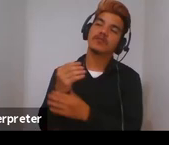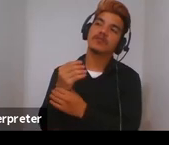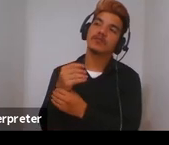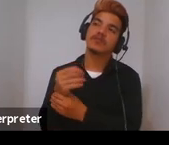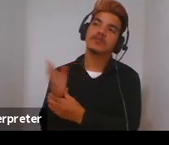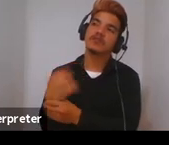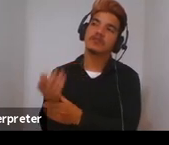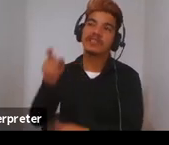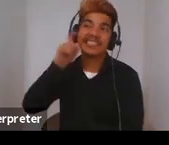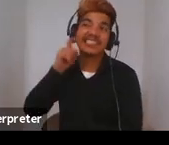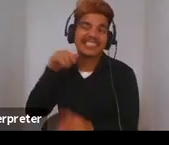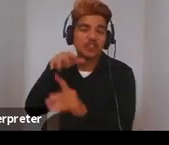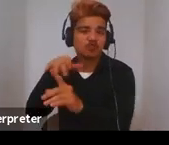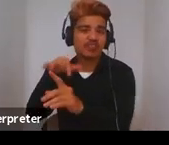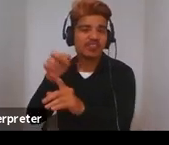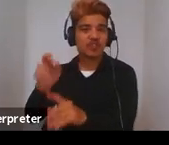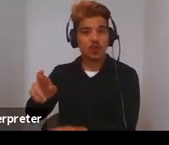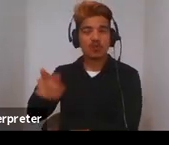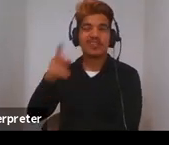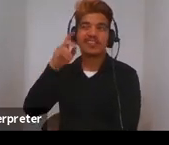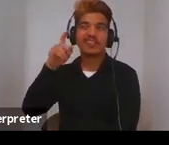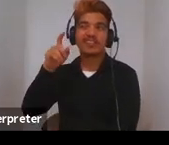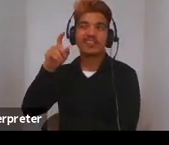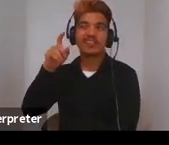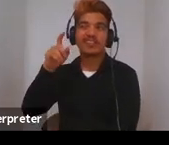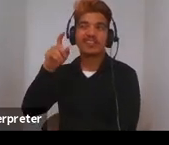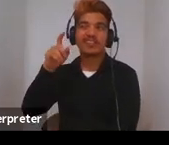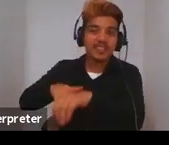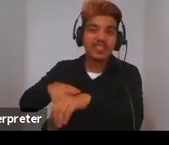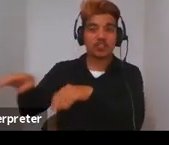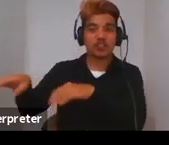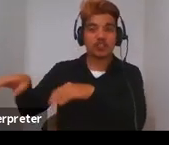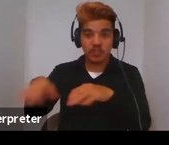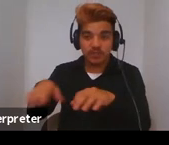sexual harassment or the sexual nature of the action